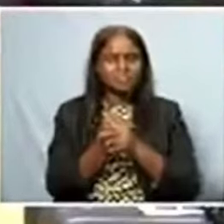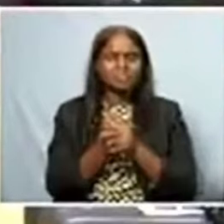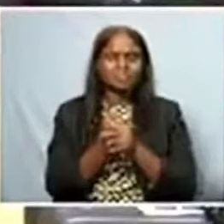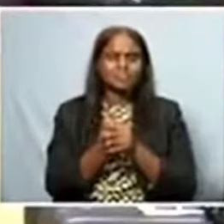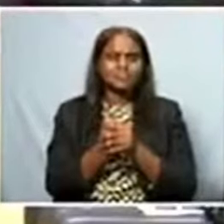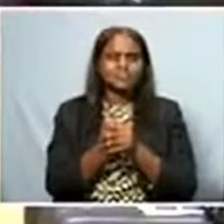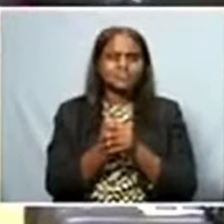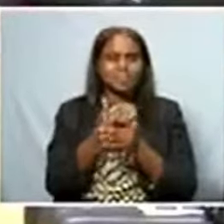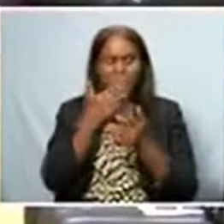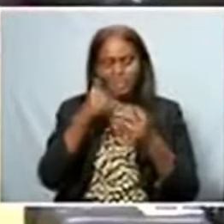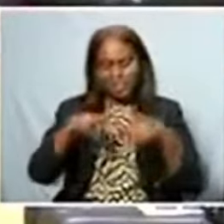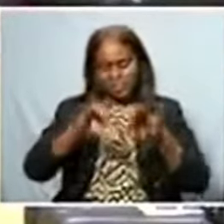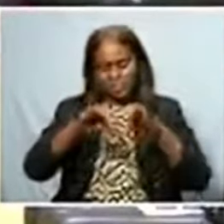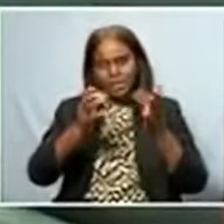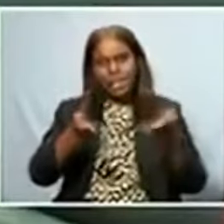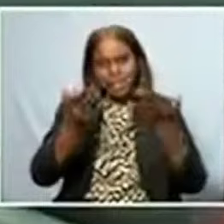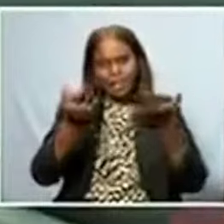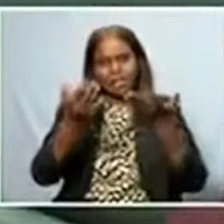Let's proceed.